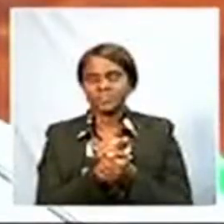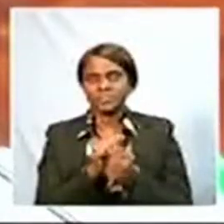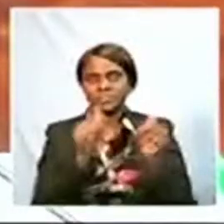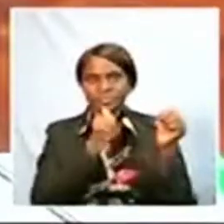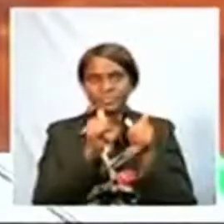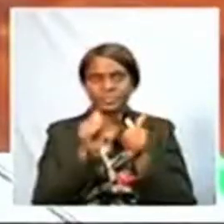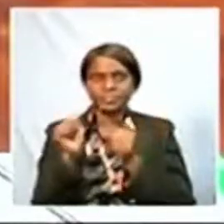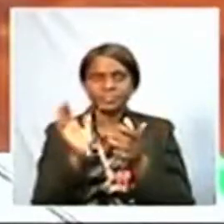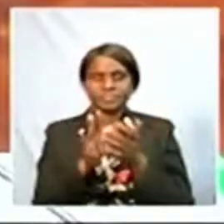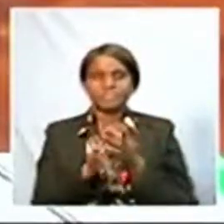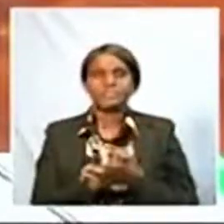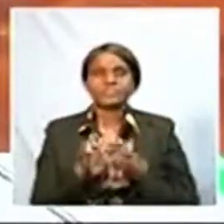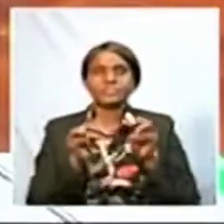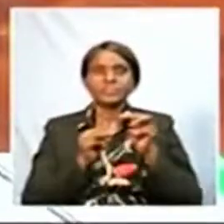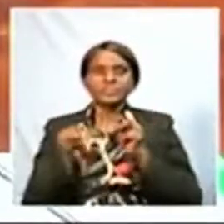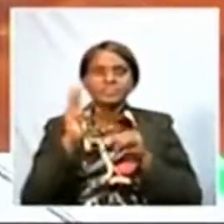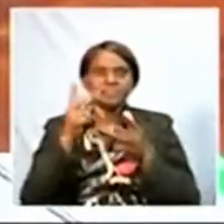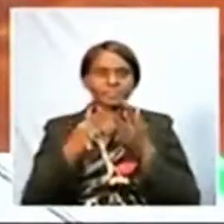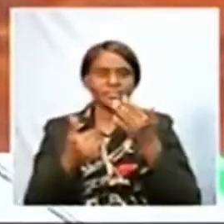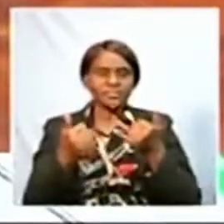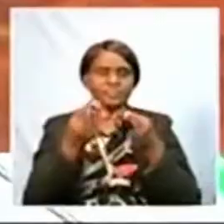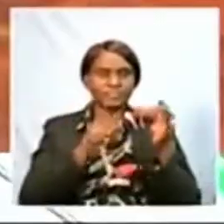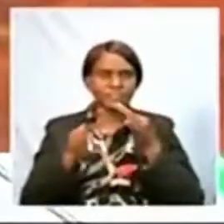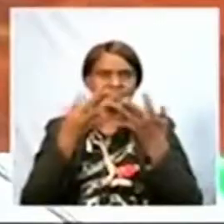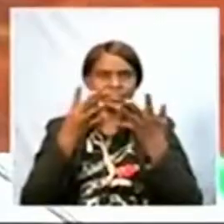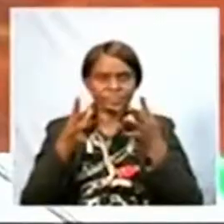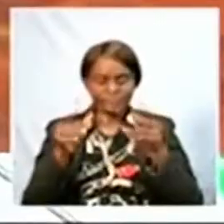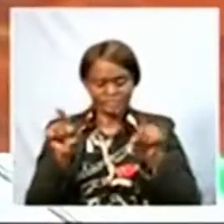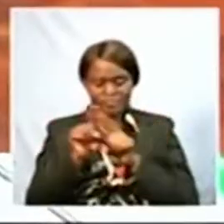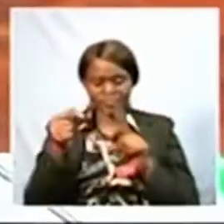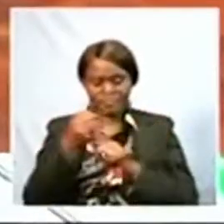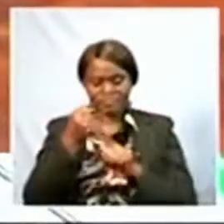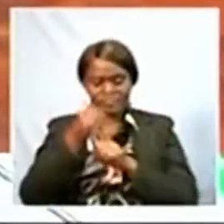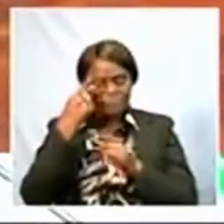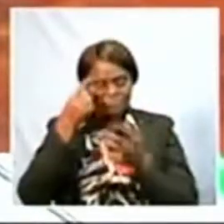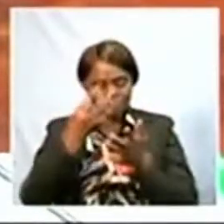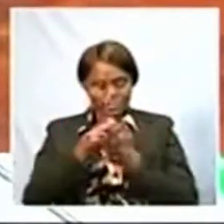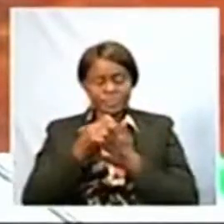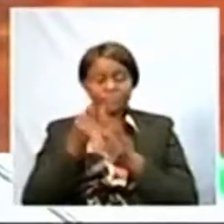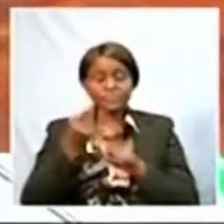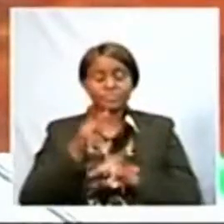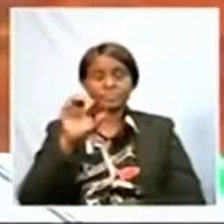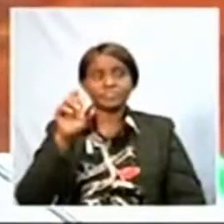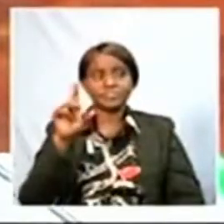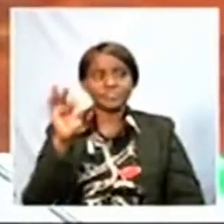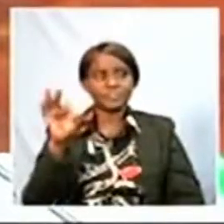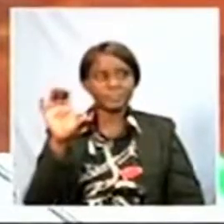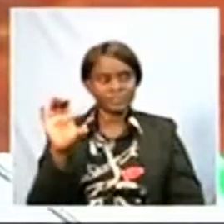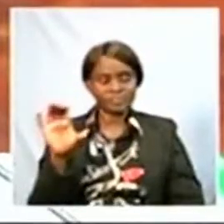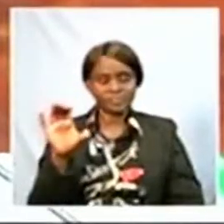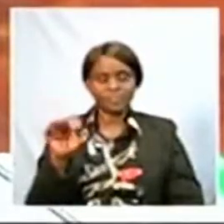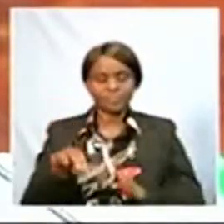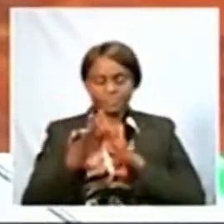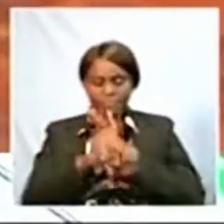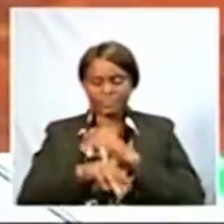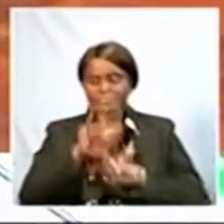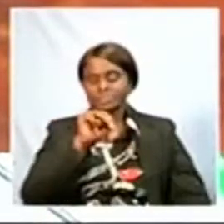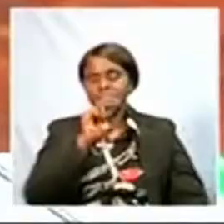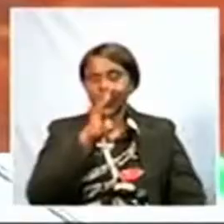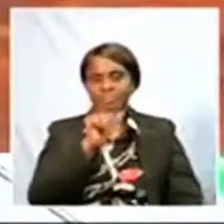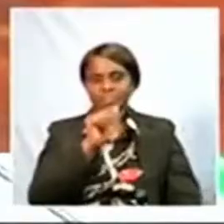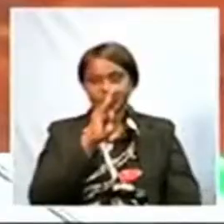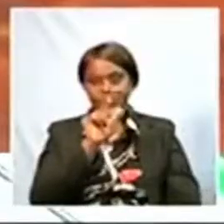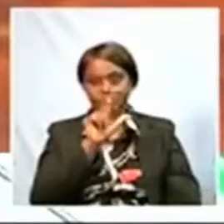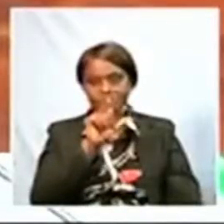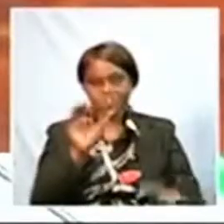Action taken. Management would like to state that it lobbied for funding from the CDFC under Mbabala